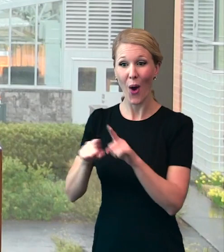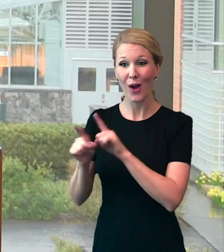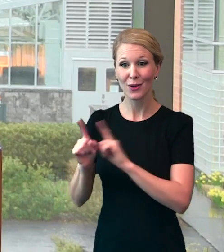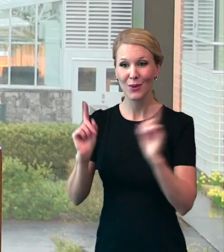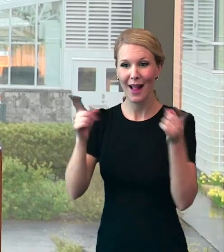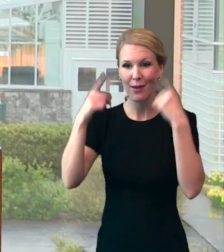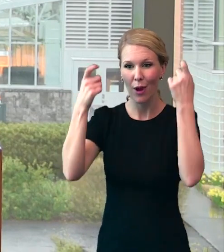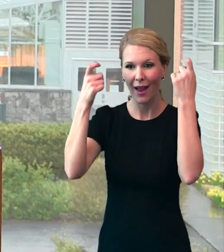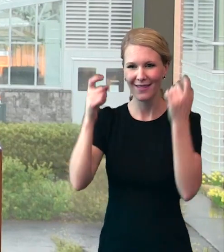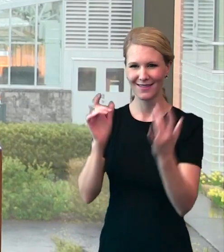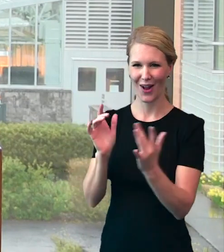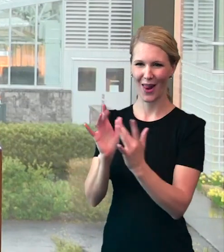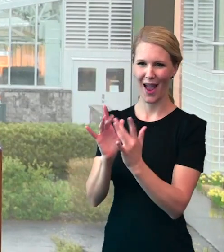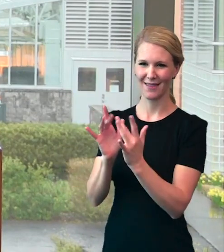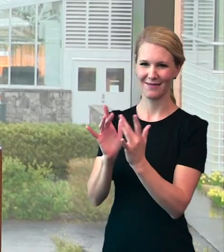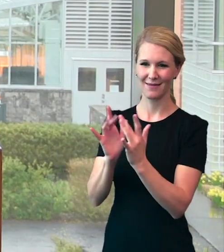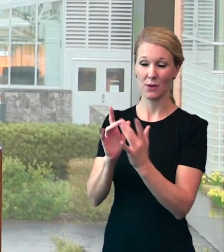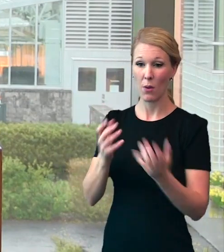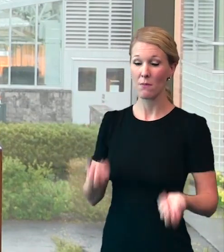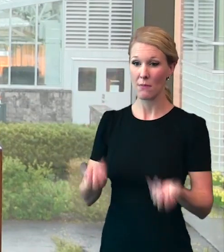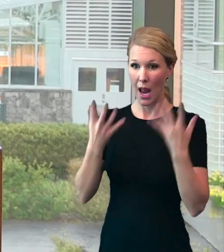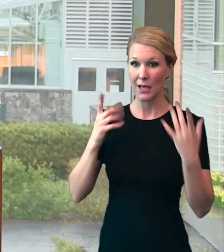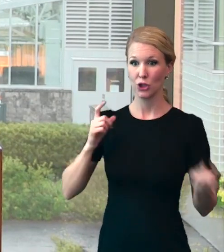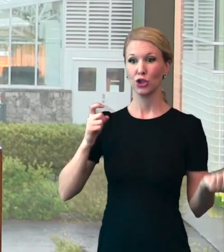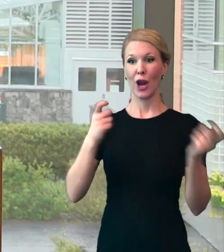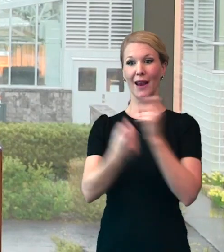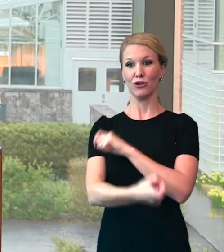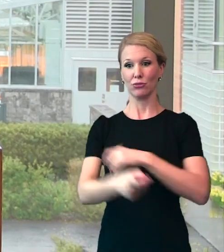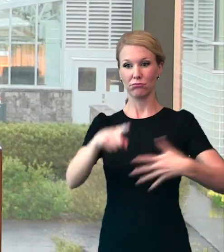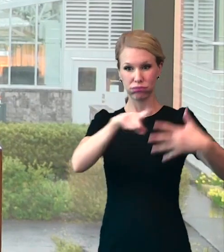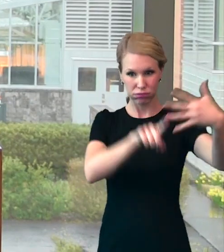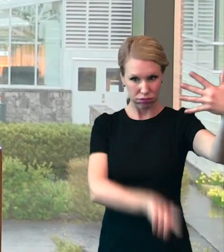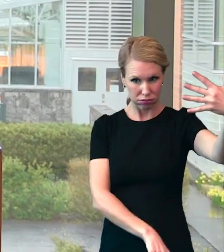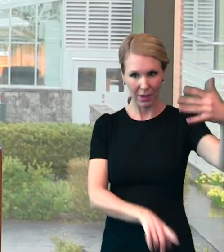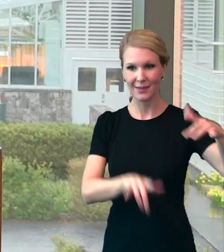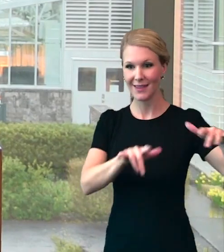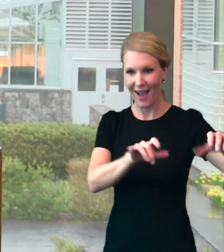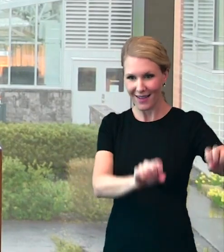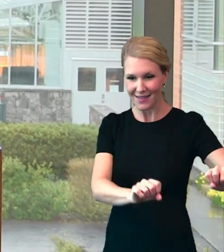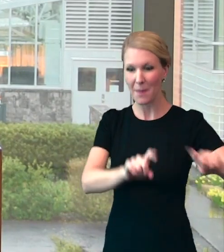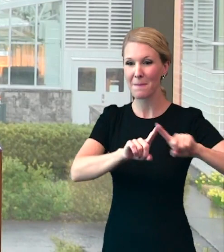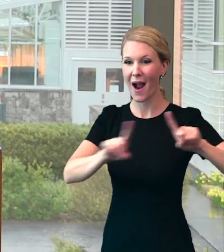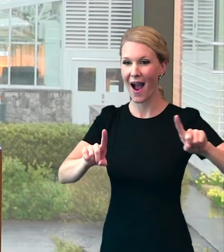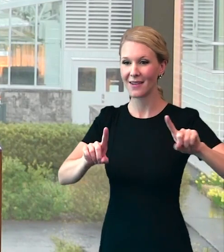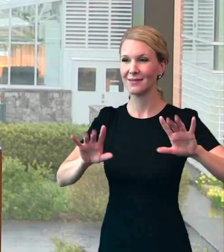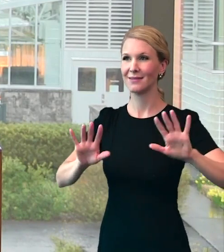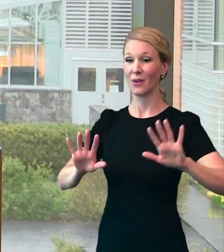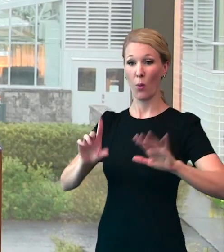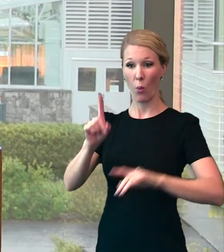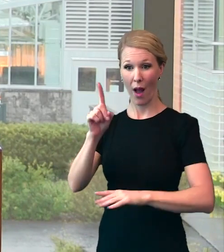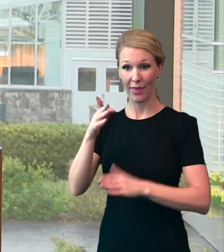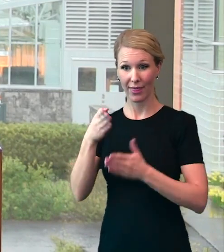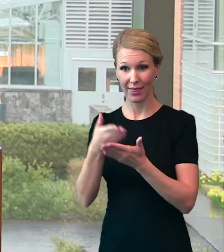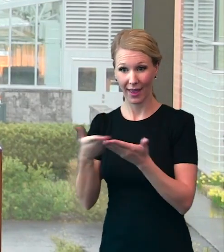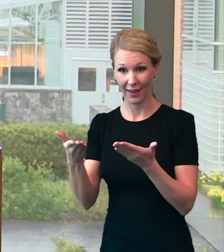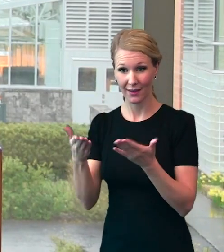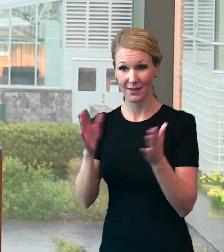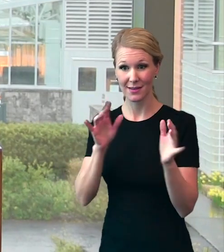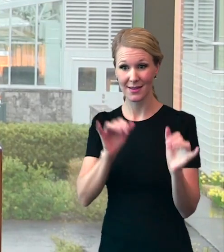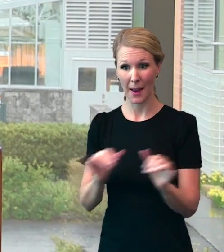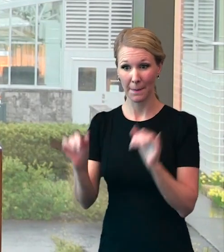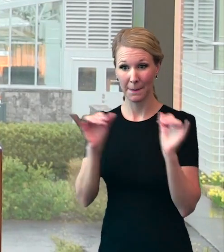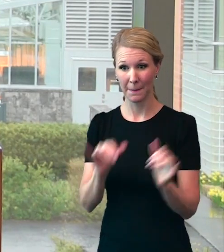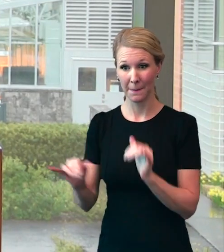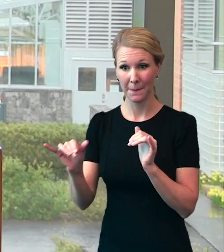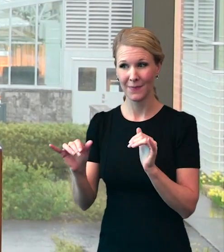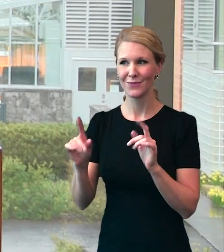have changed, but one thing has remained consistent. We have graduated the most extraordinary students.